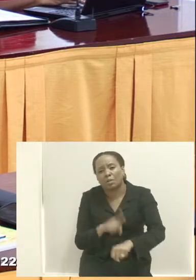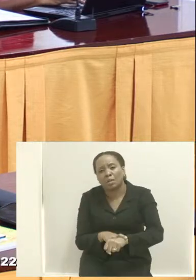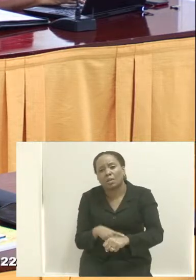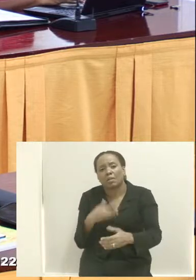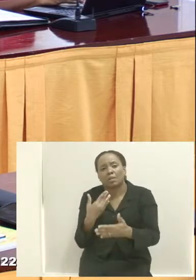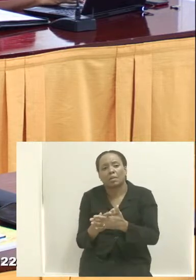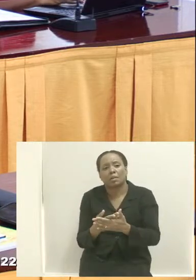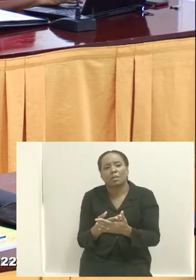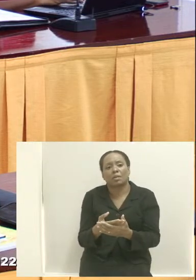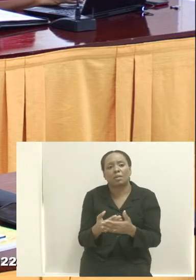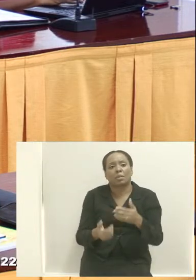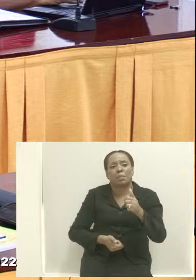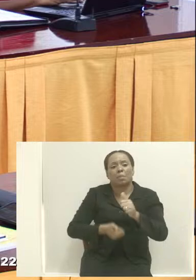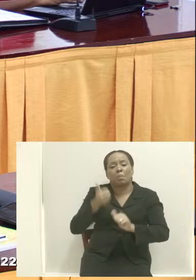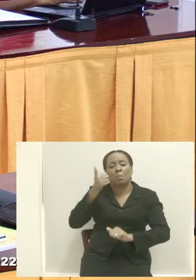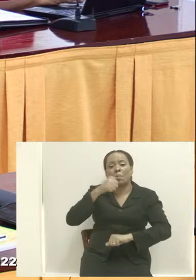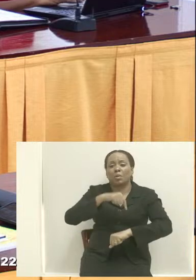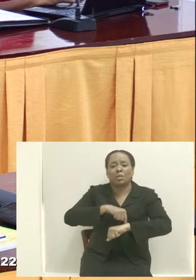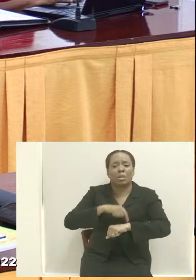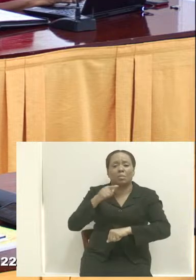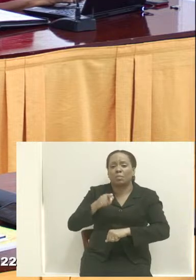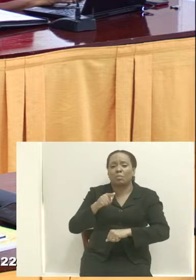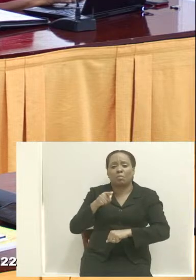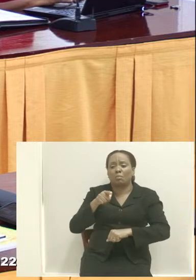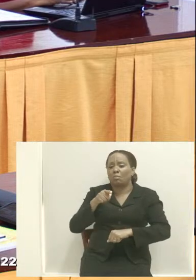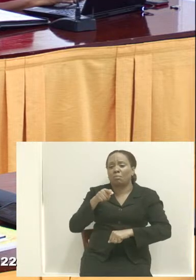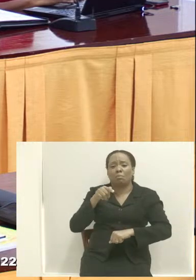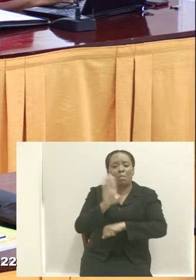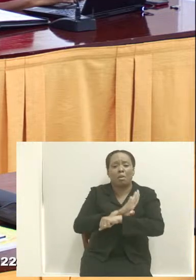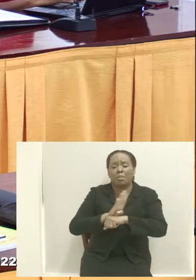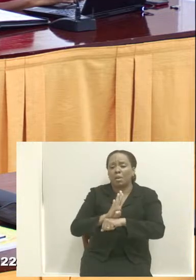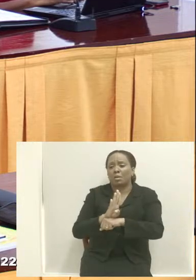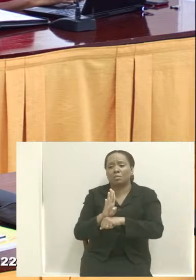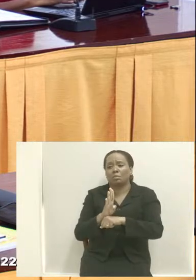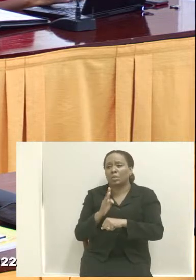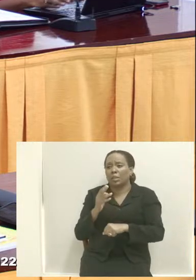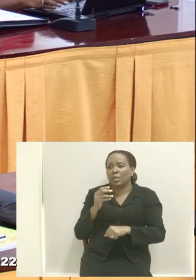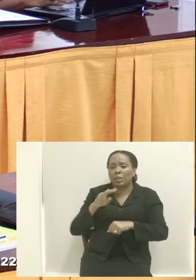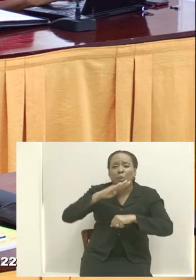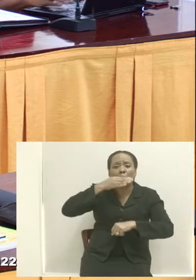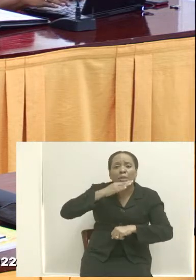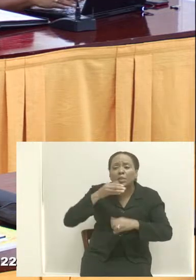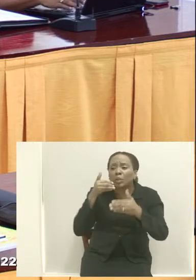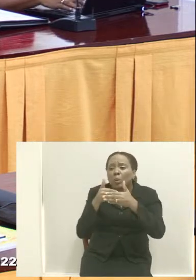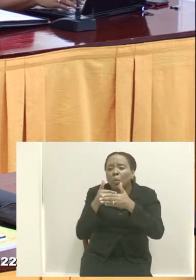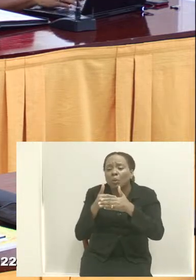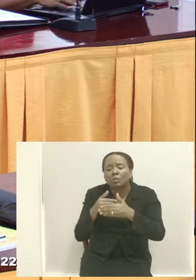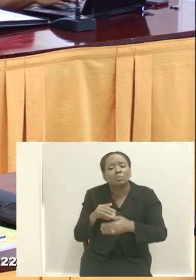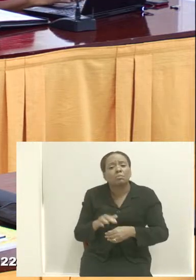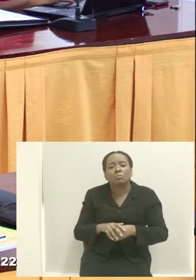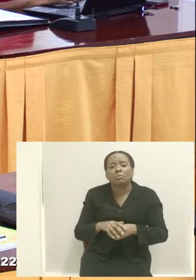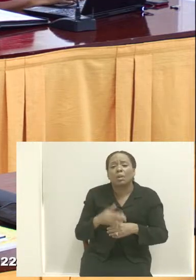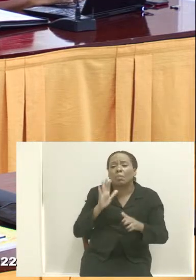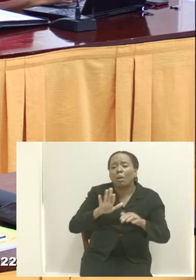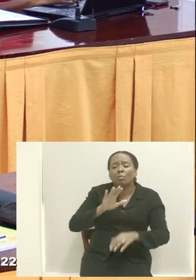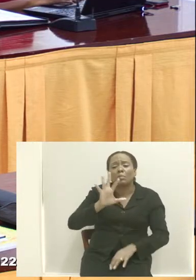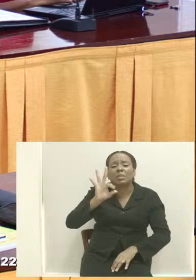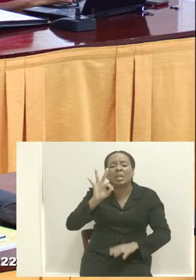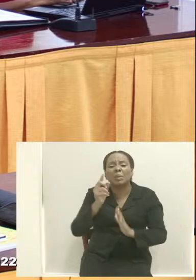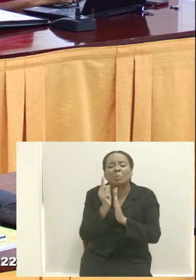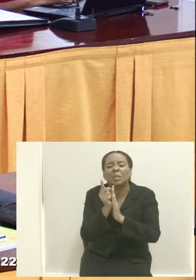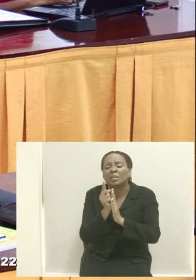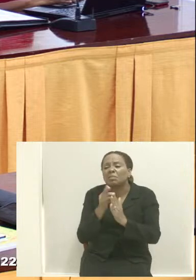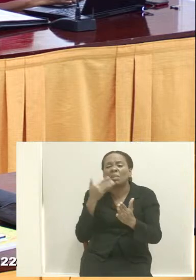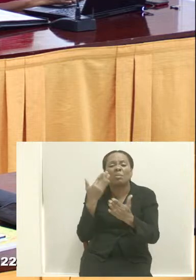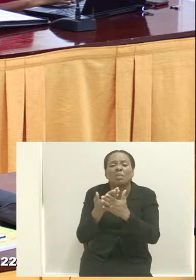hosting these types of events at all levels is a boom for the Barbados economy. So I think